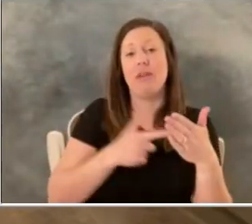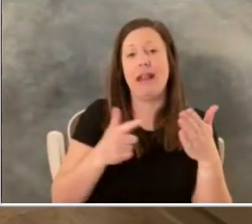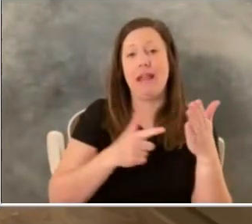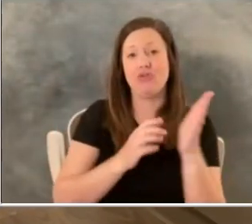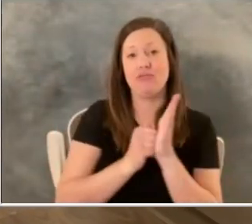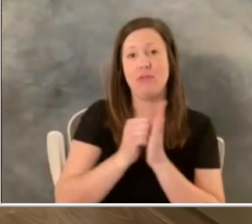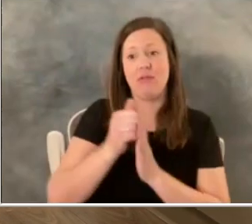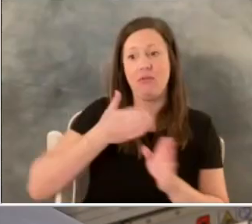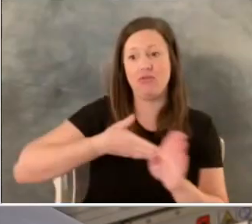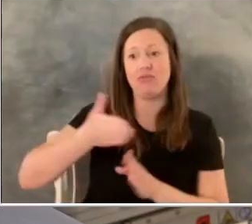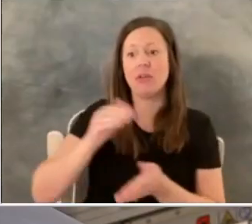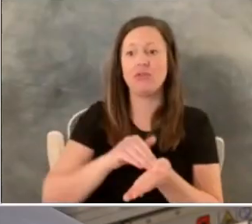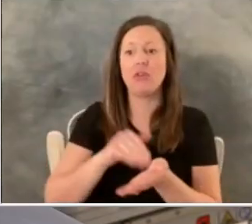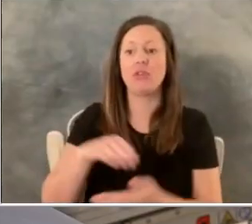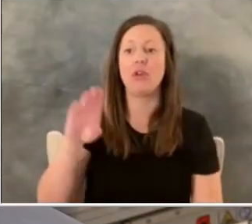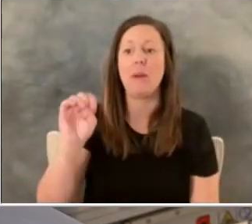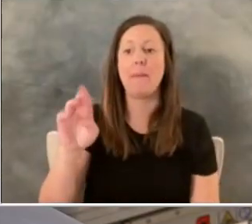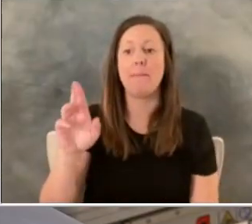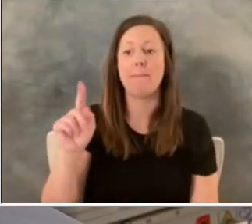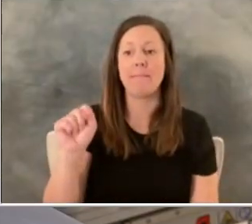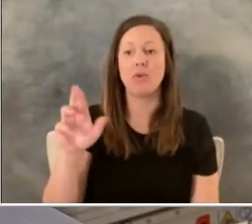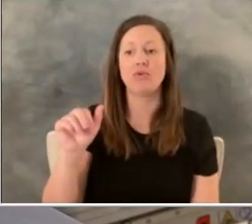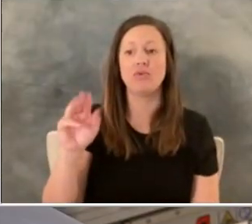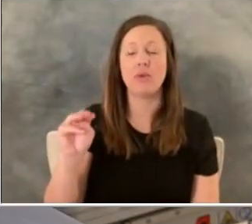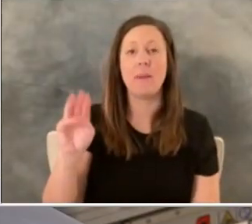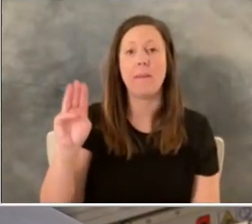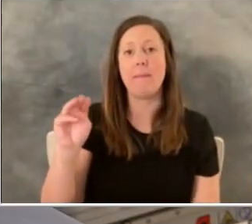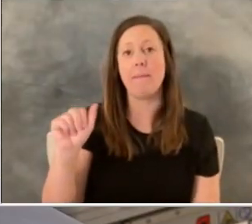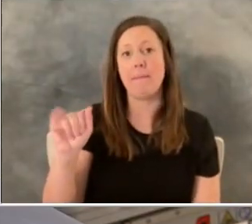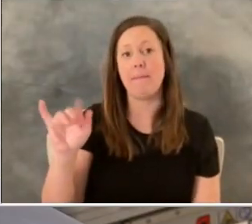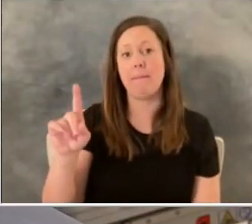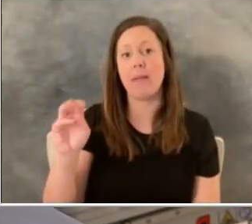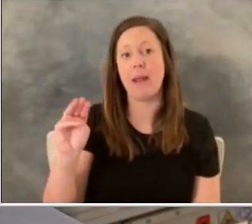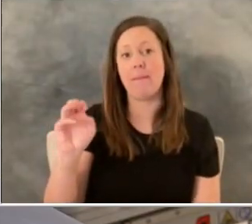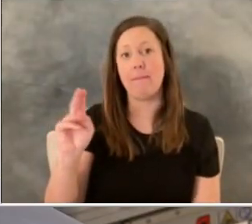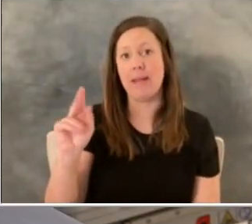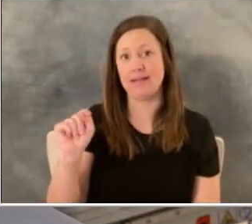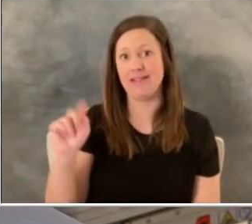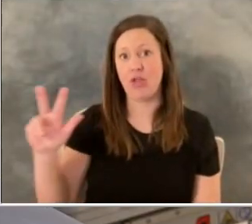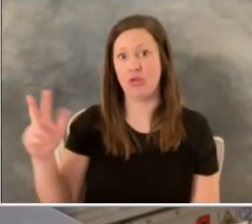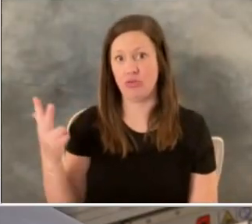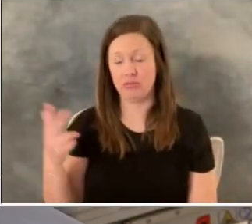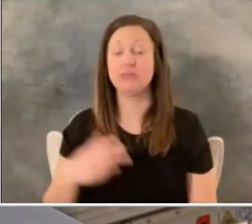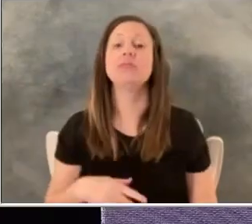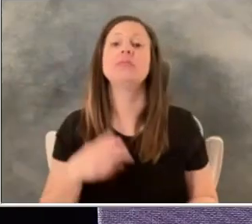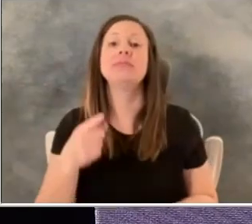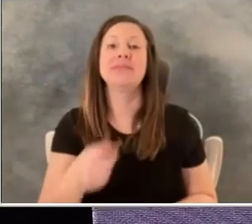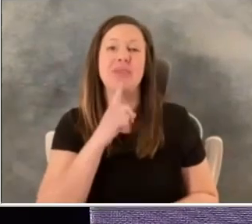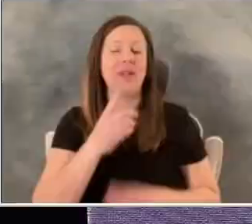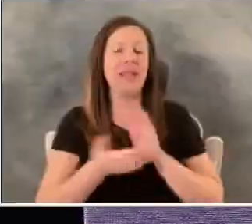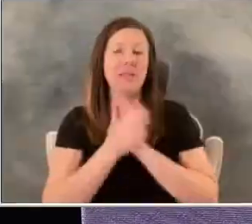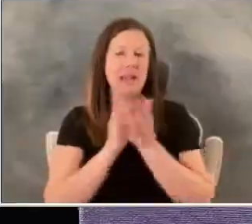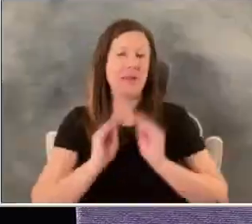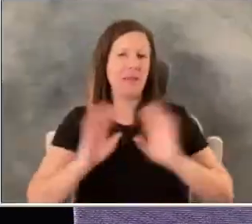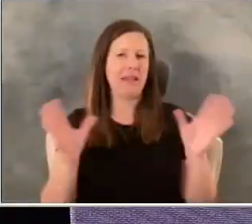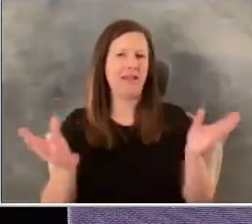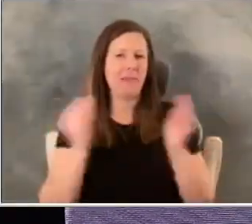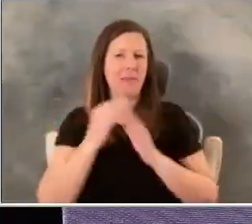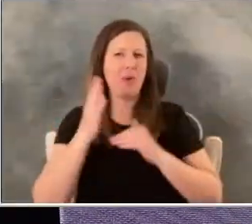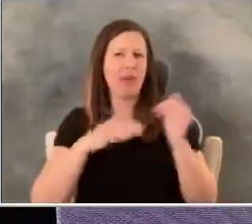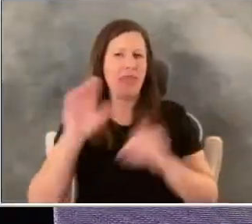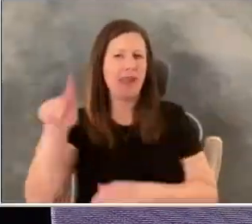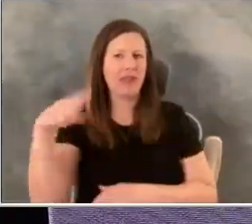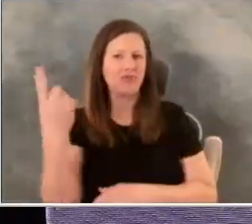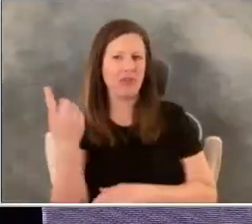III, was brought in. It became clear with advanced imaging that there was something more to the story than just chronic pain. Yuri had 11